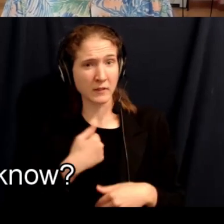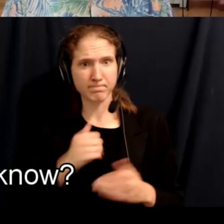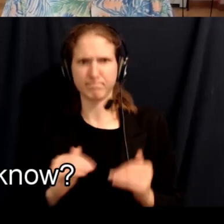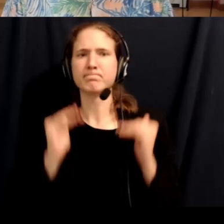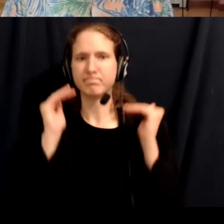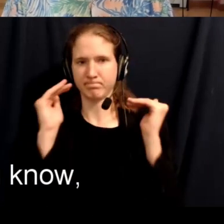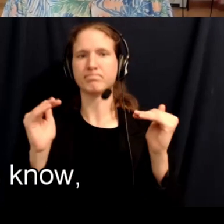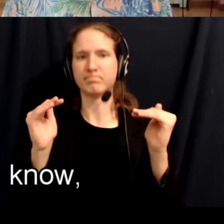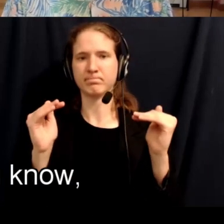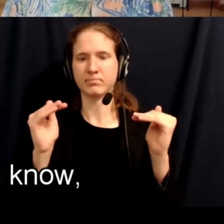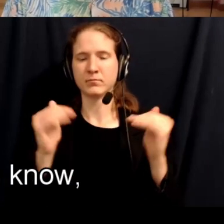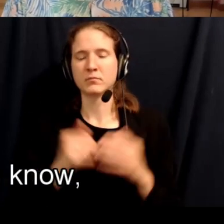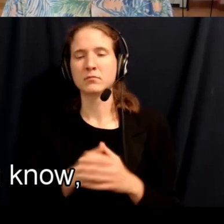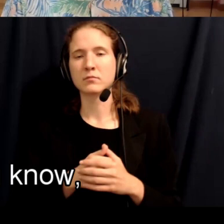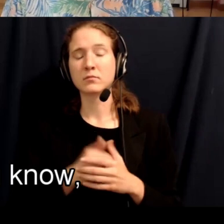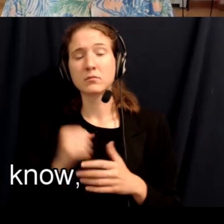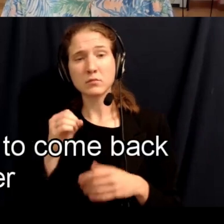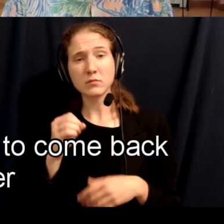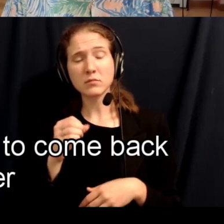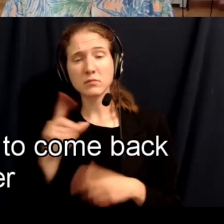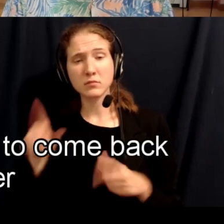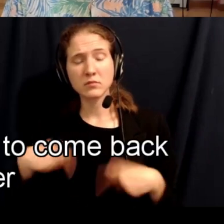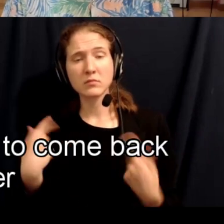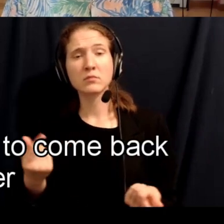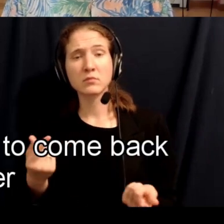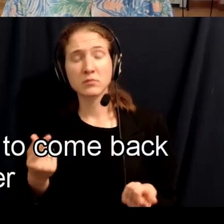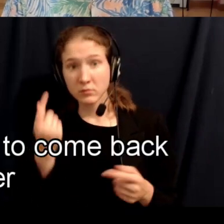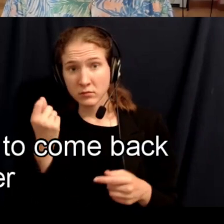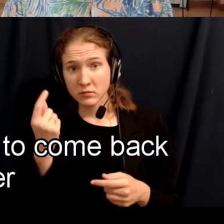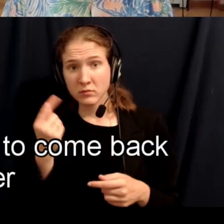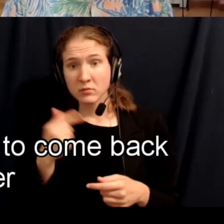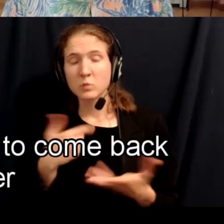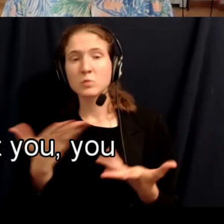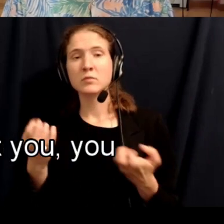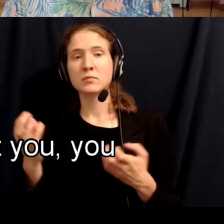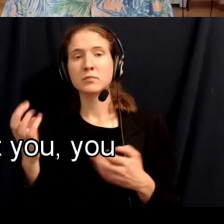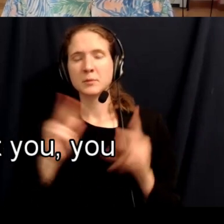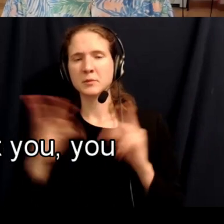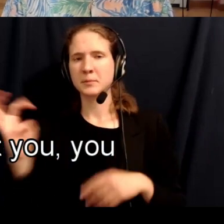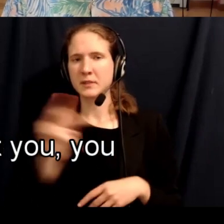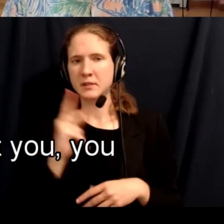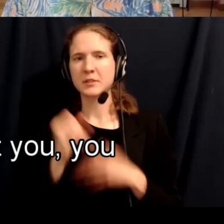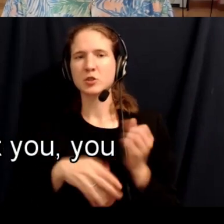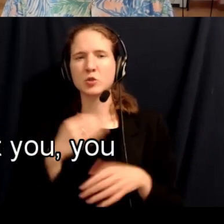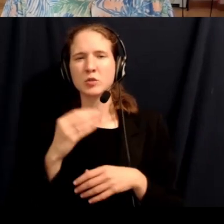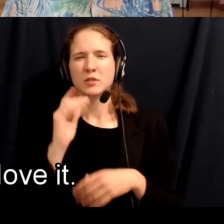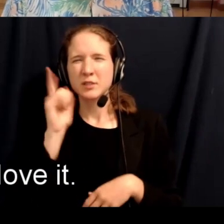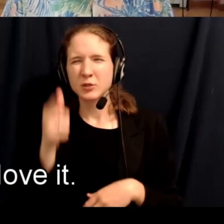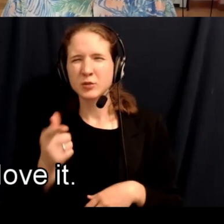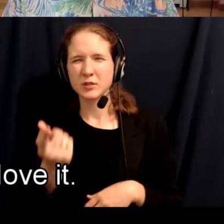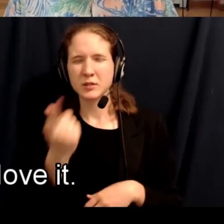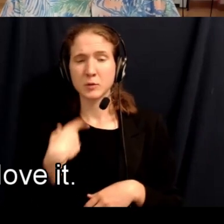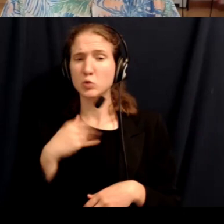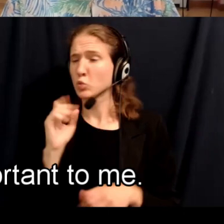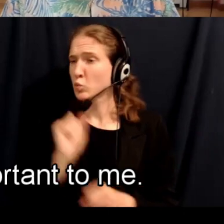high, and I've had, because I always want people to come back to me years later and say, I still love what your work